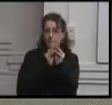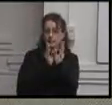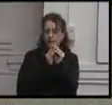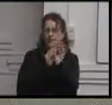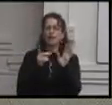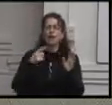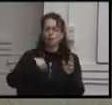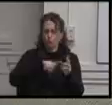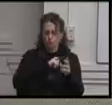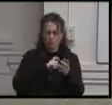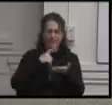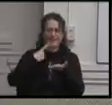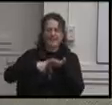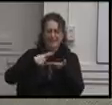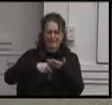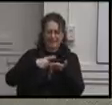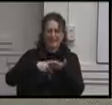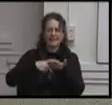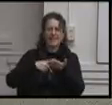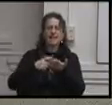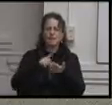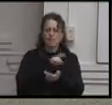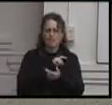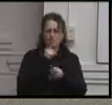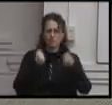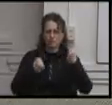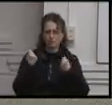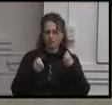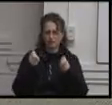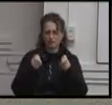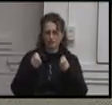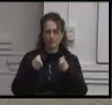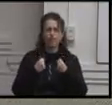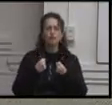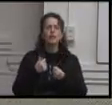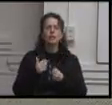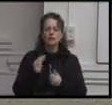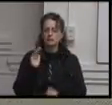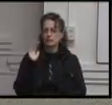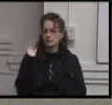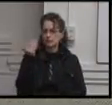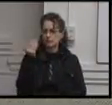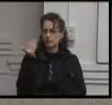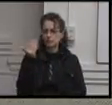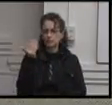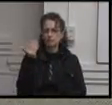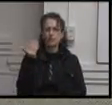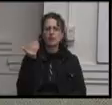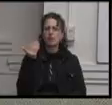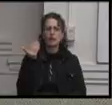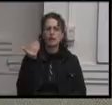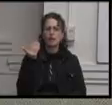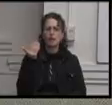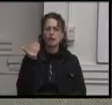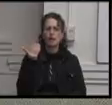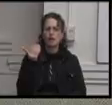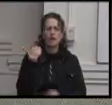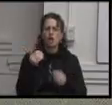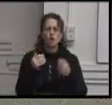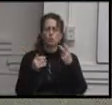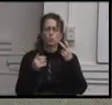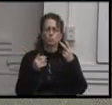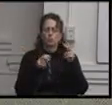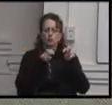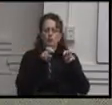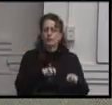just to respond, and I think the board came out of that pretty convinced that not having a 2 cruiser rotation is not a good idea. You